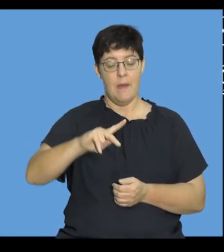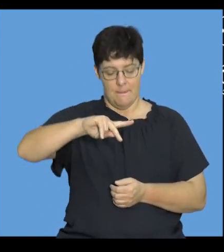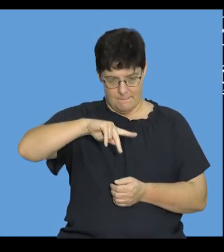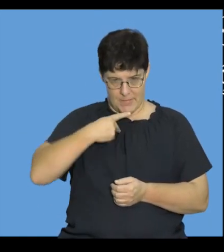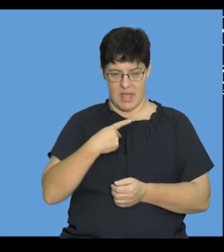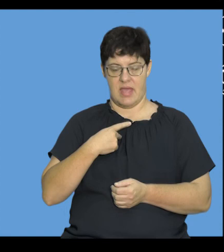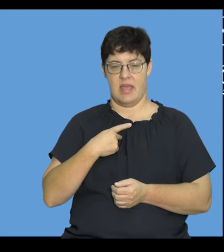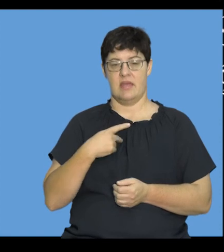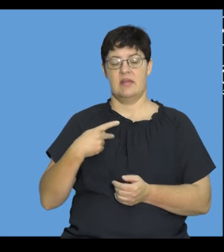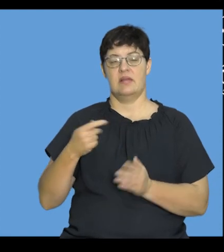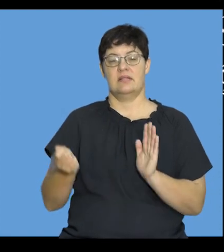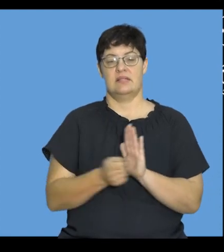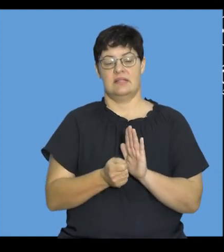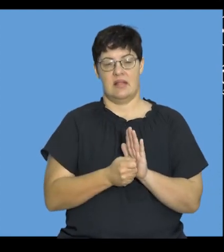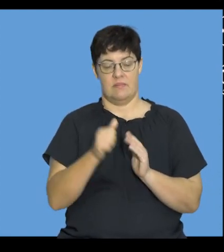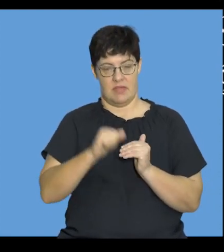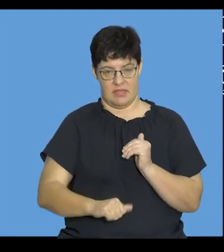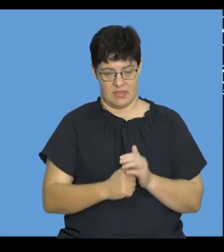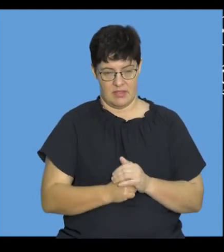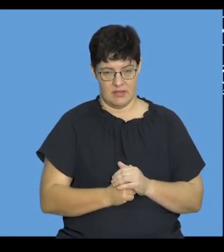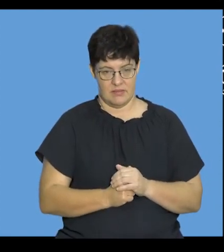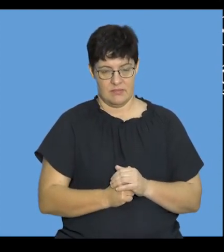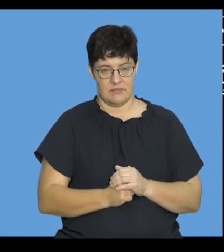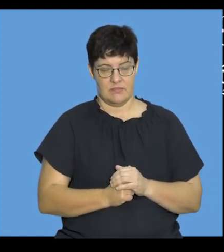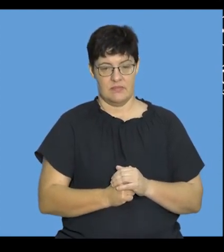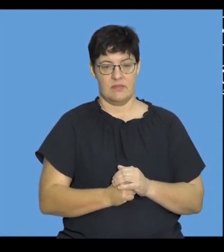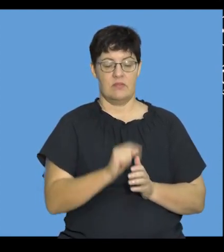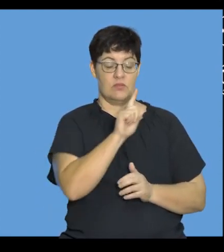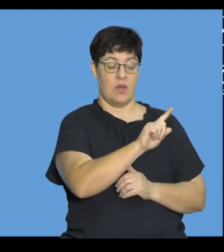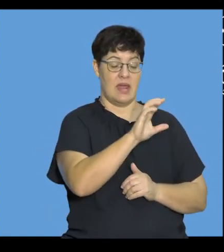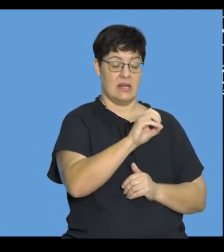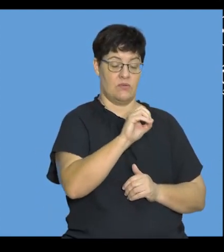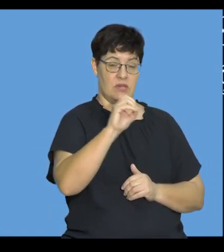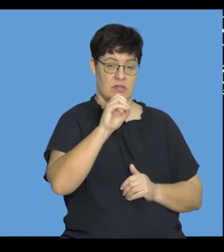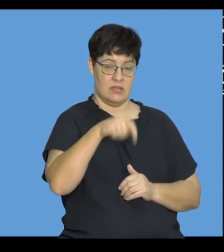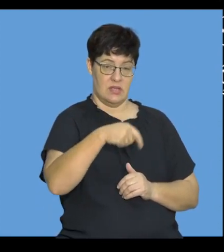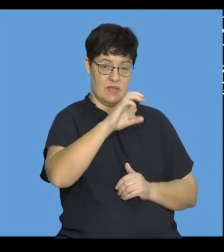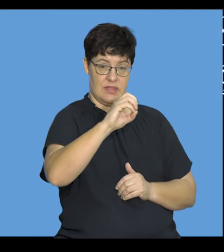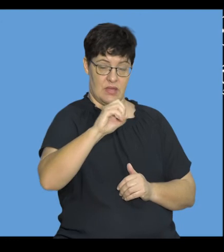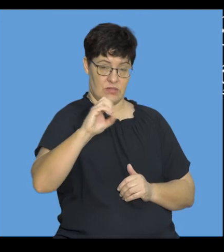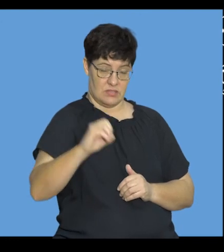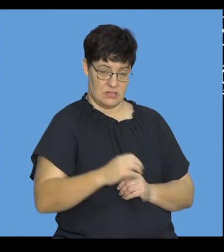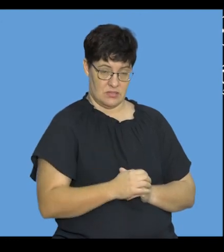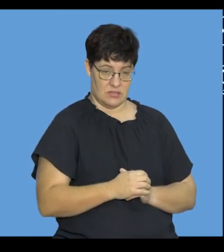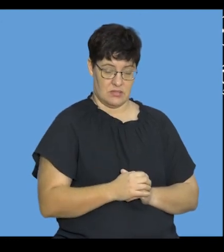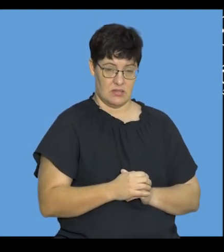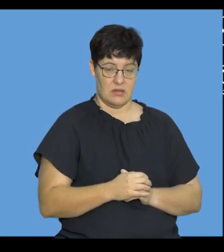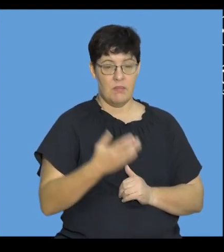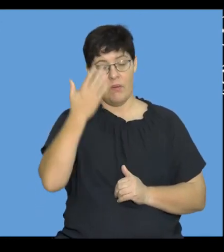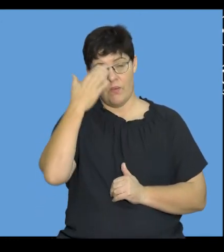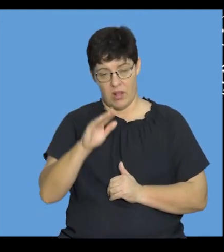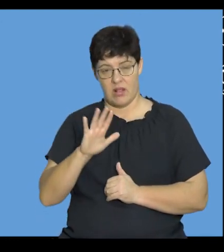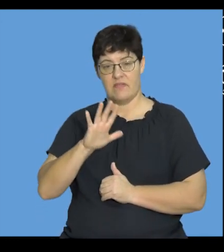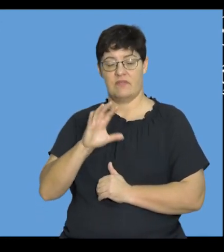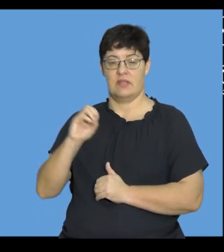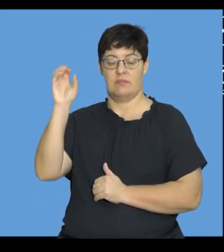sale. So October, my credit sale was 100,000. And I know that 50% will pay